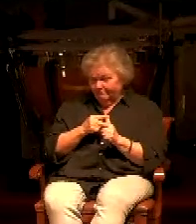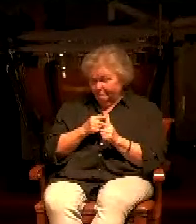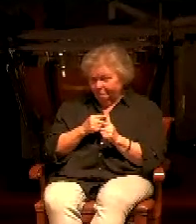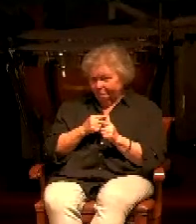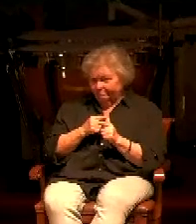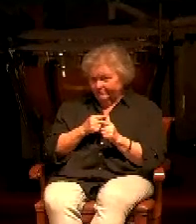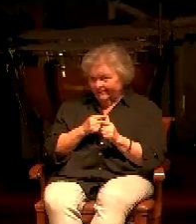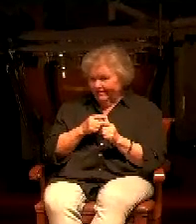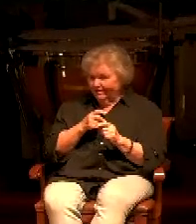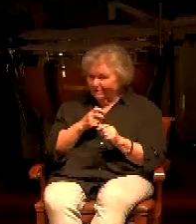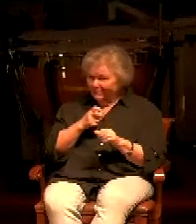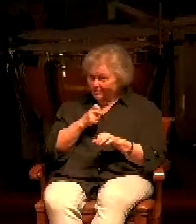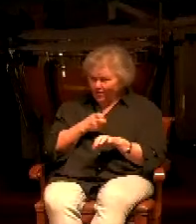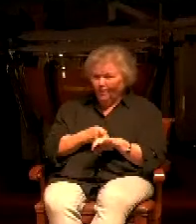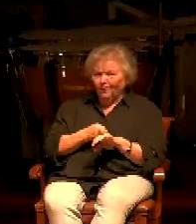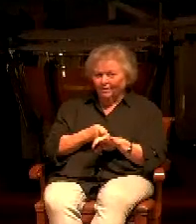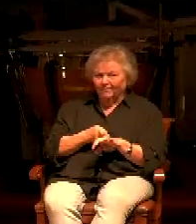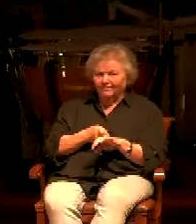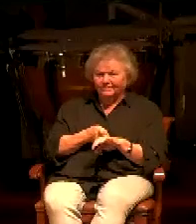And then it gets hard.